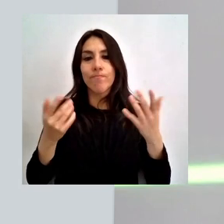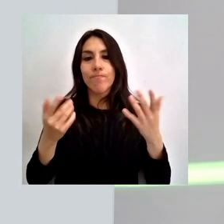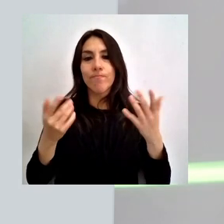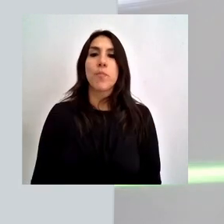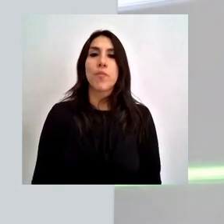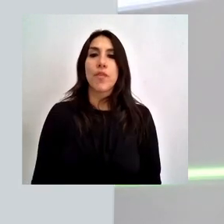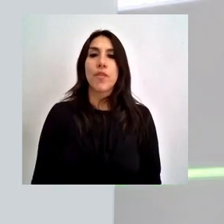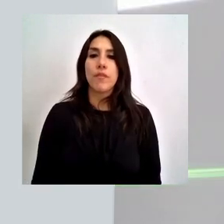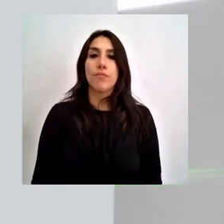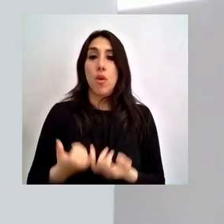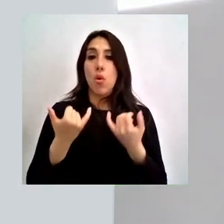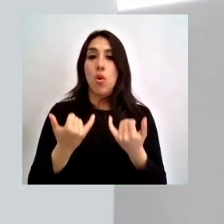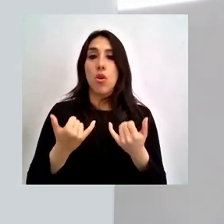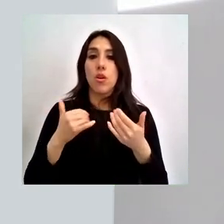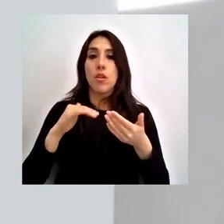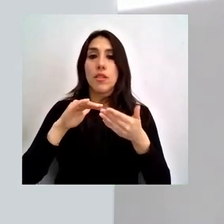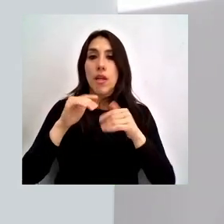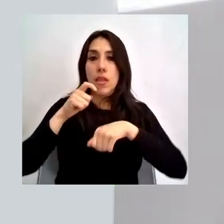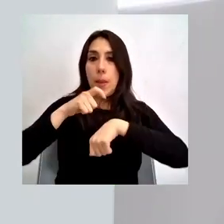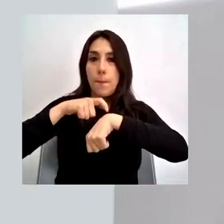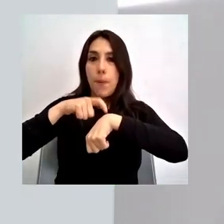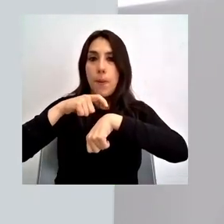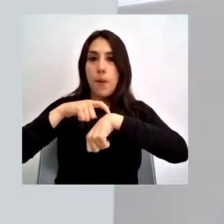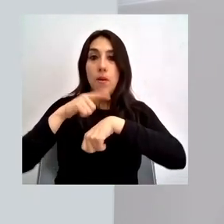It is time to start with a very